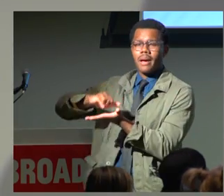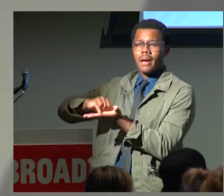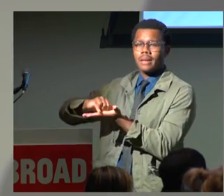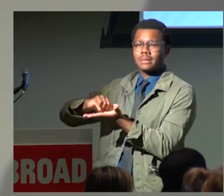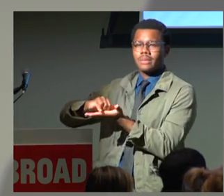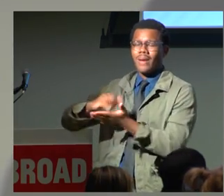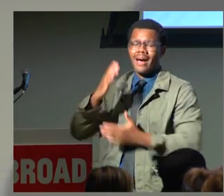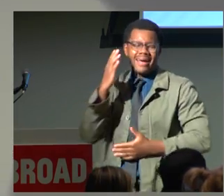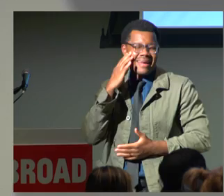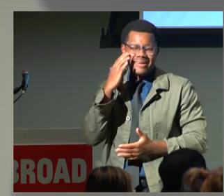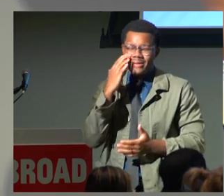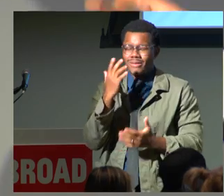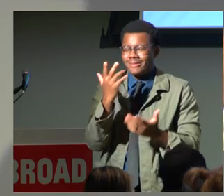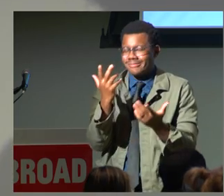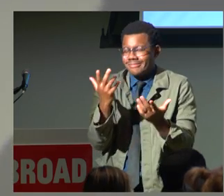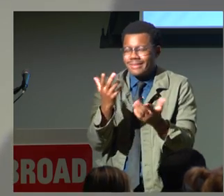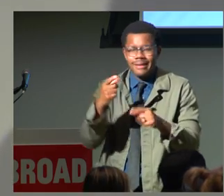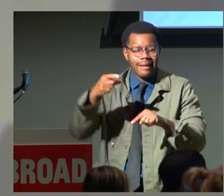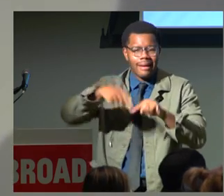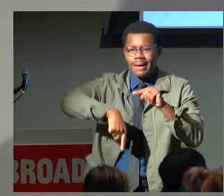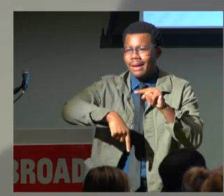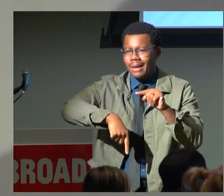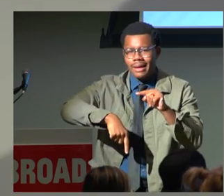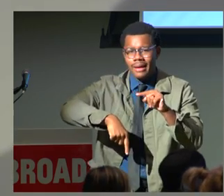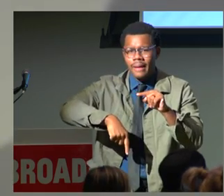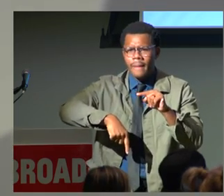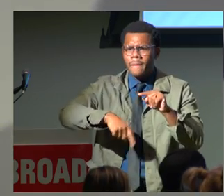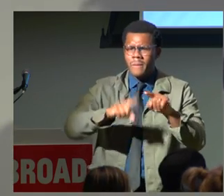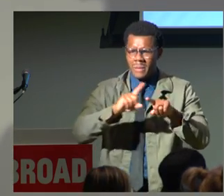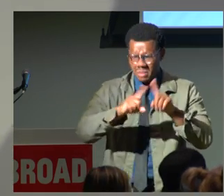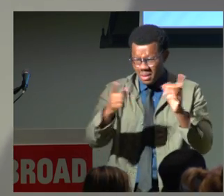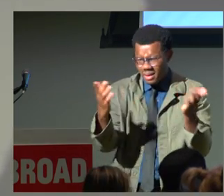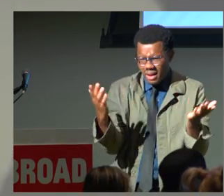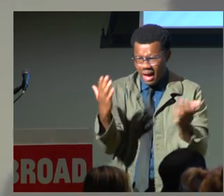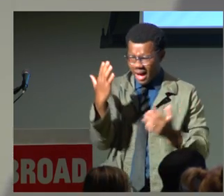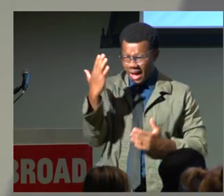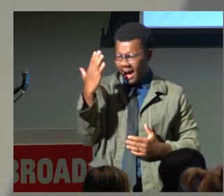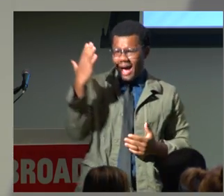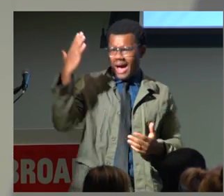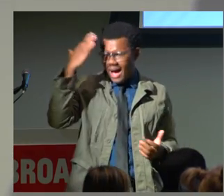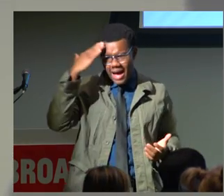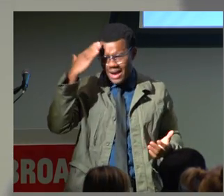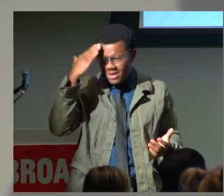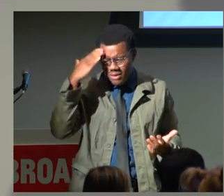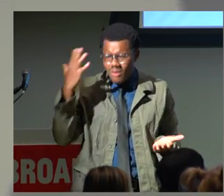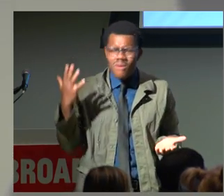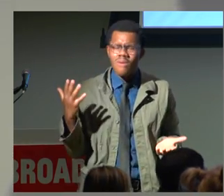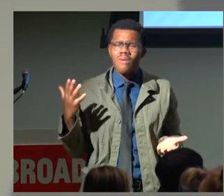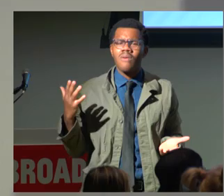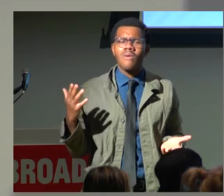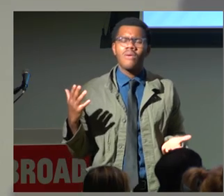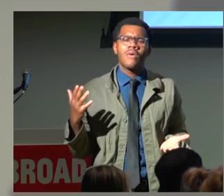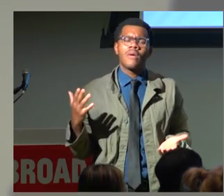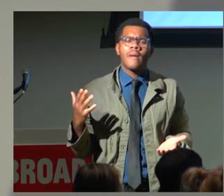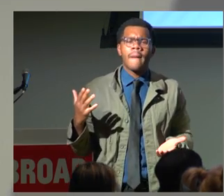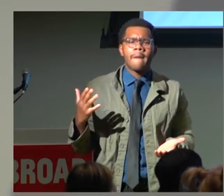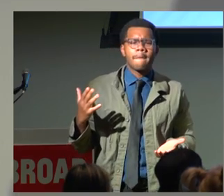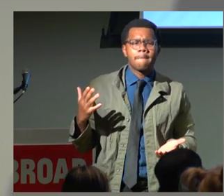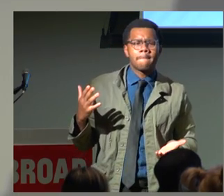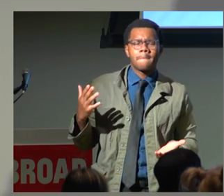know this. But I'm not being factual at all. It's the best way I am able